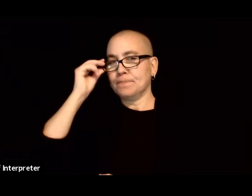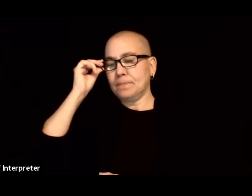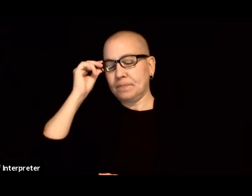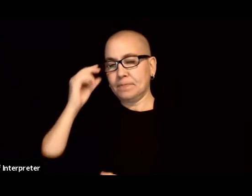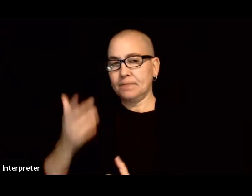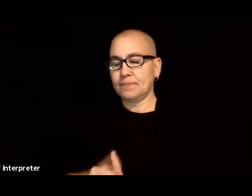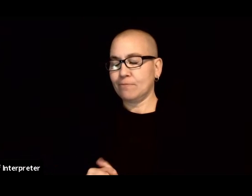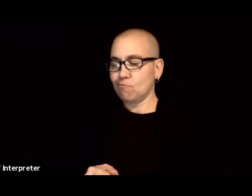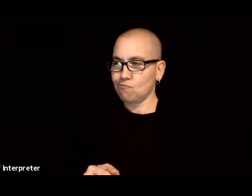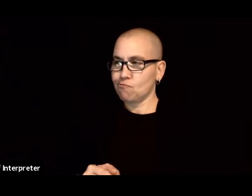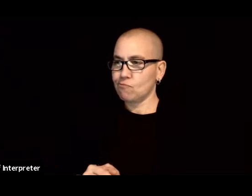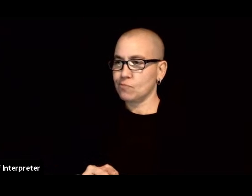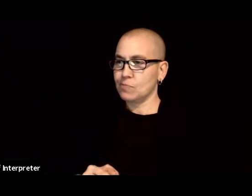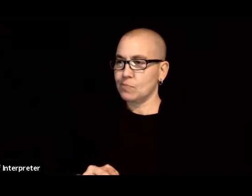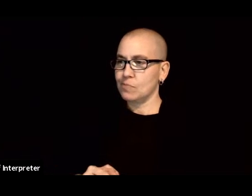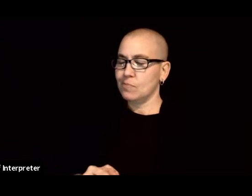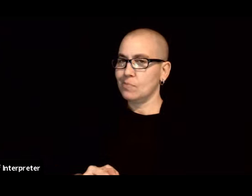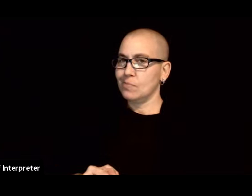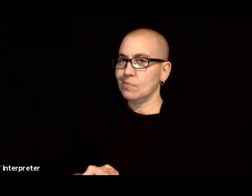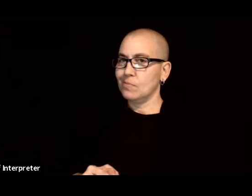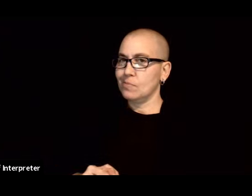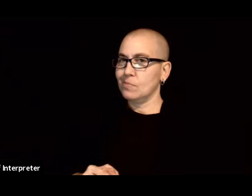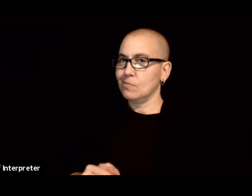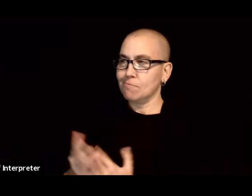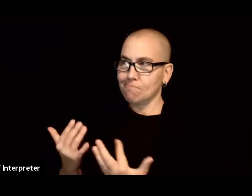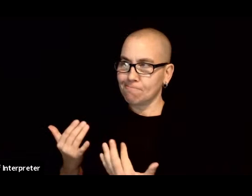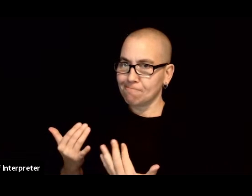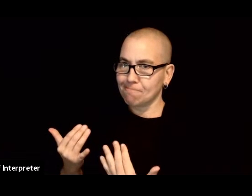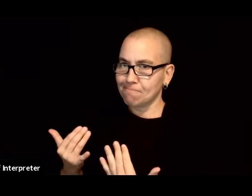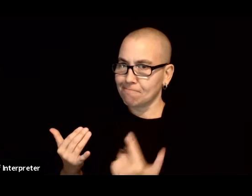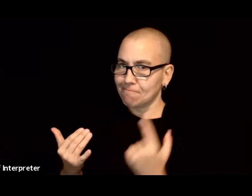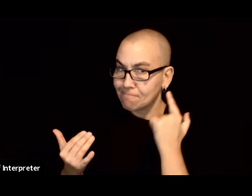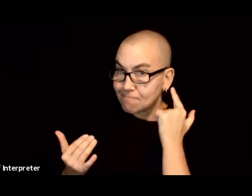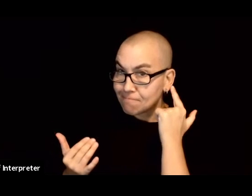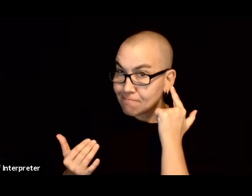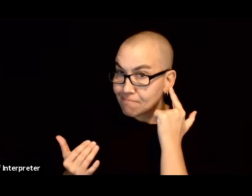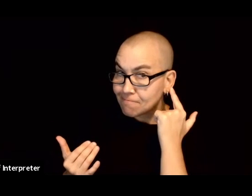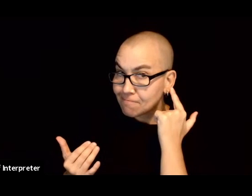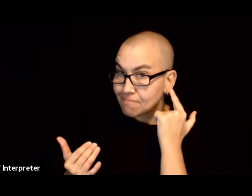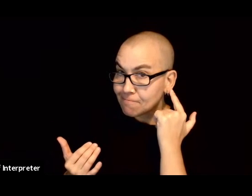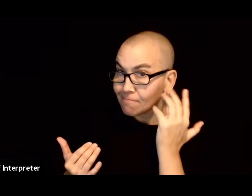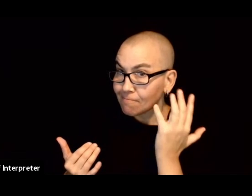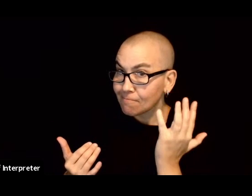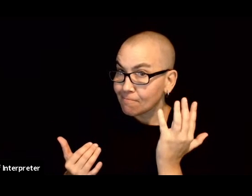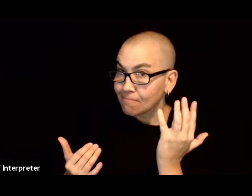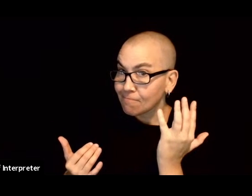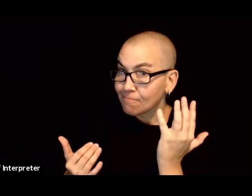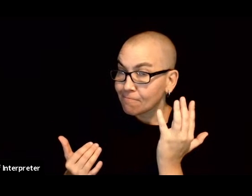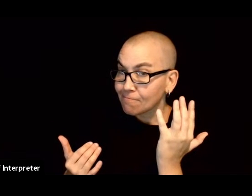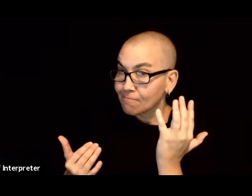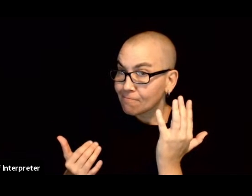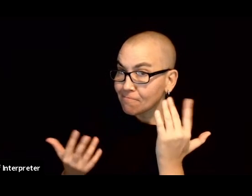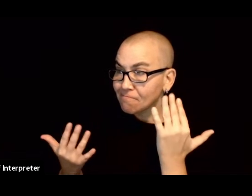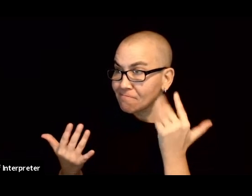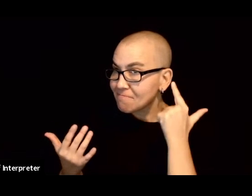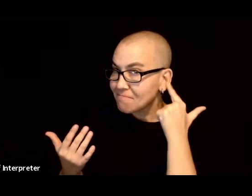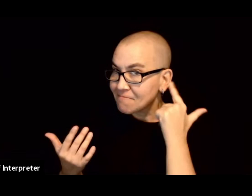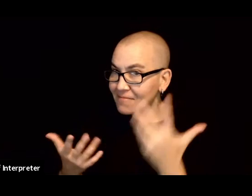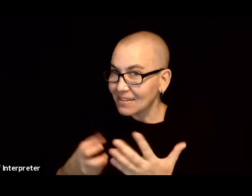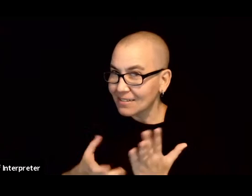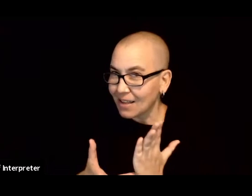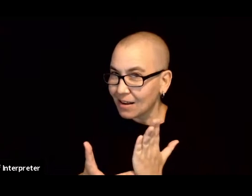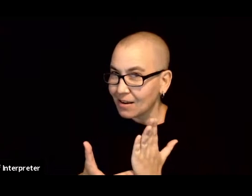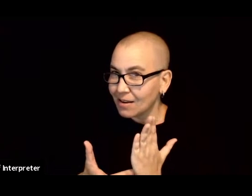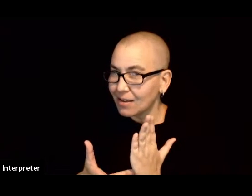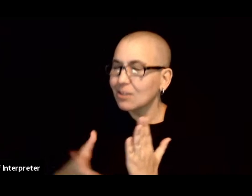caused most of the deaths in long-term care settings by transferring recovering COVID patients to